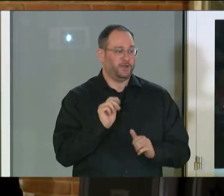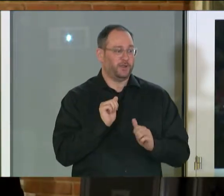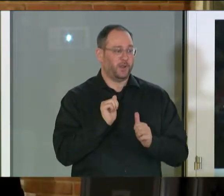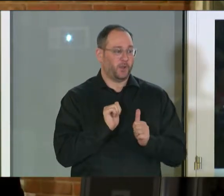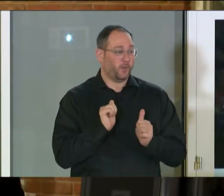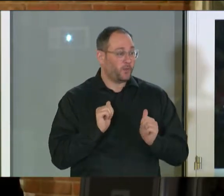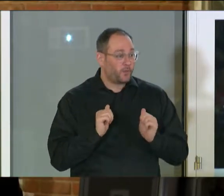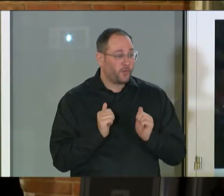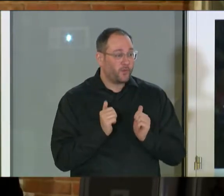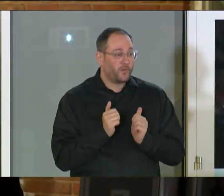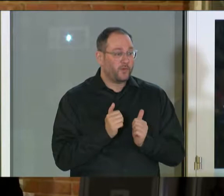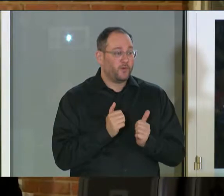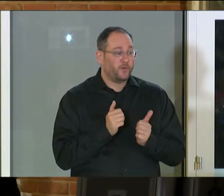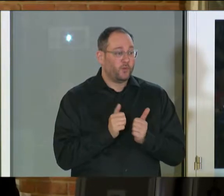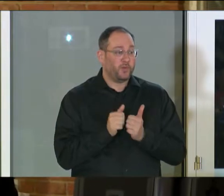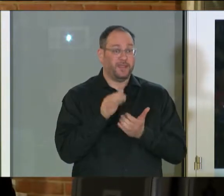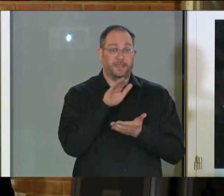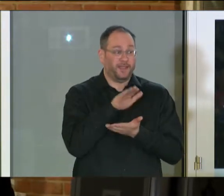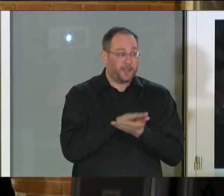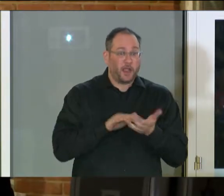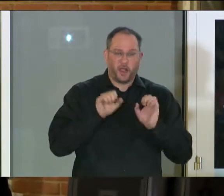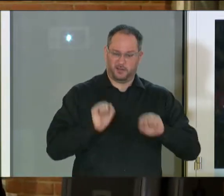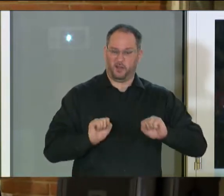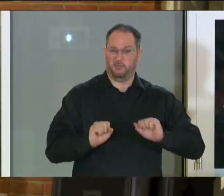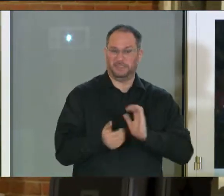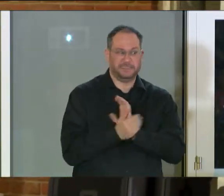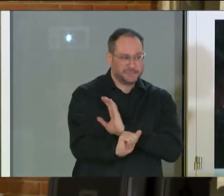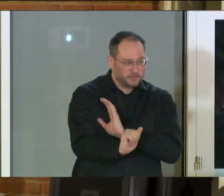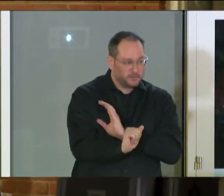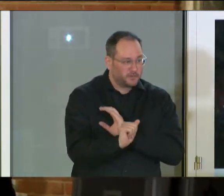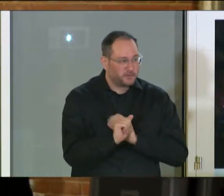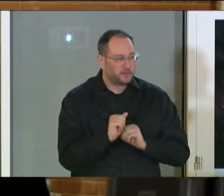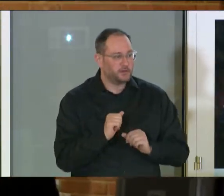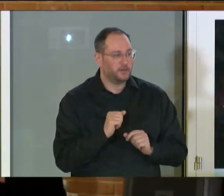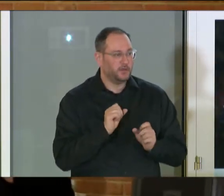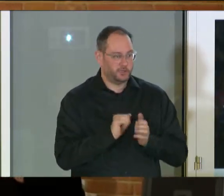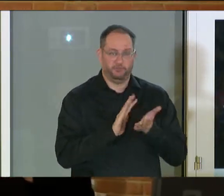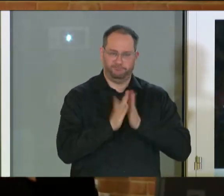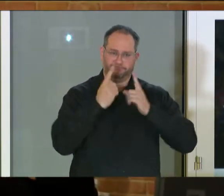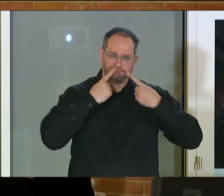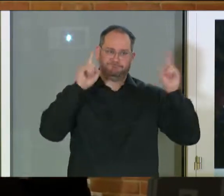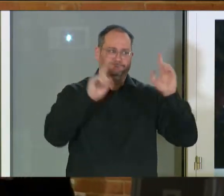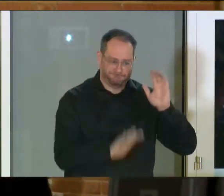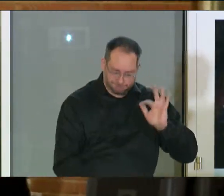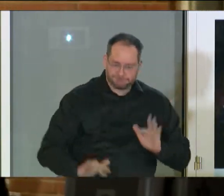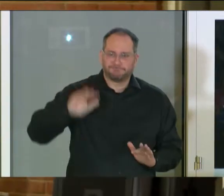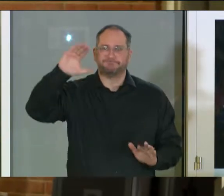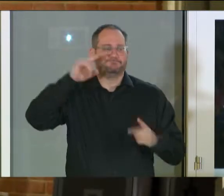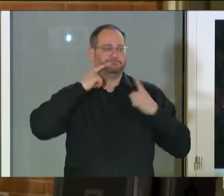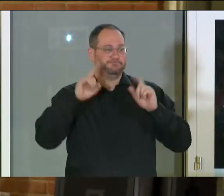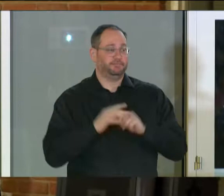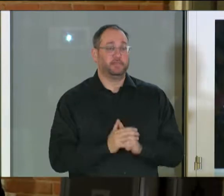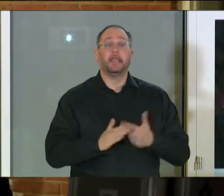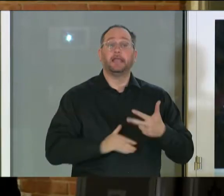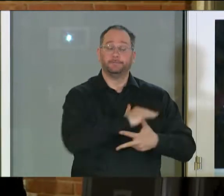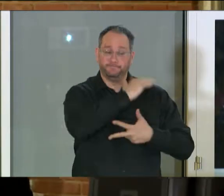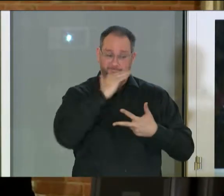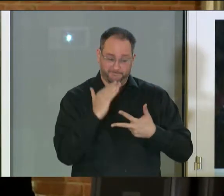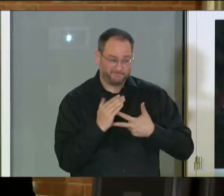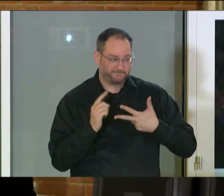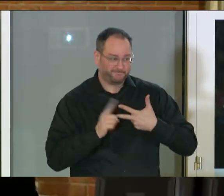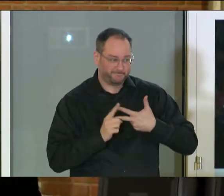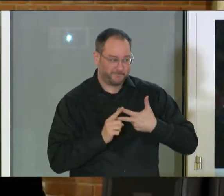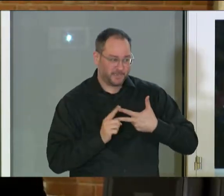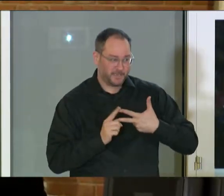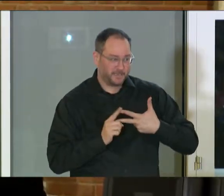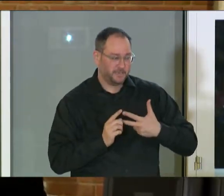behaviors that they need to be successful. That is the first area that we're focused on. Secondly, when children are in school, we